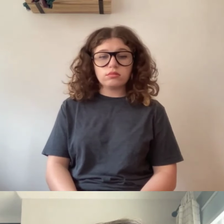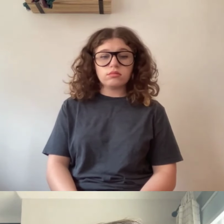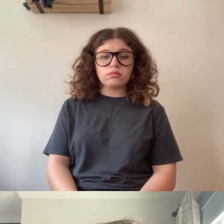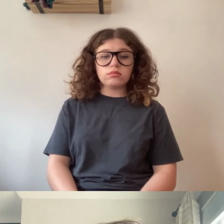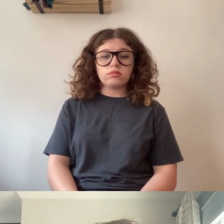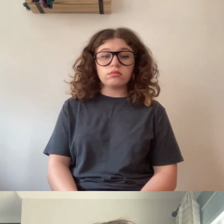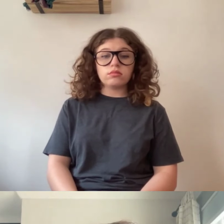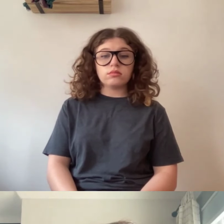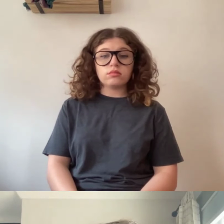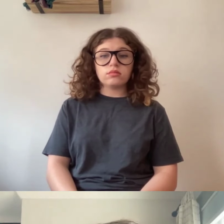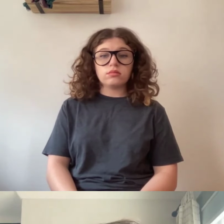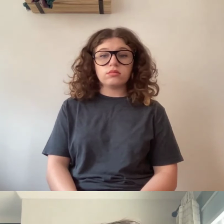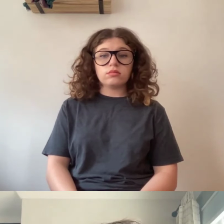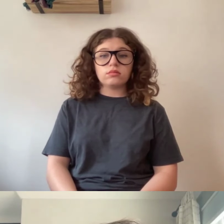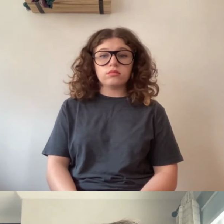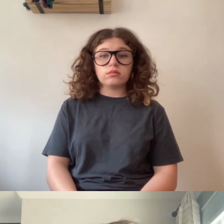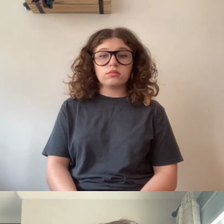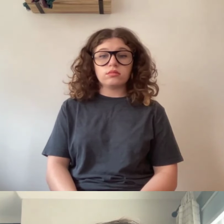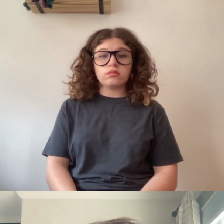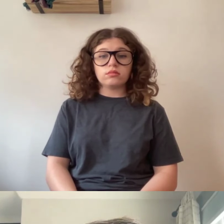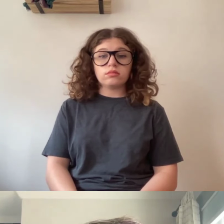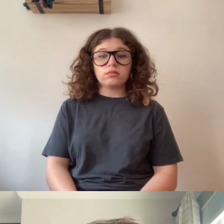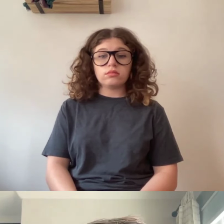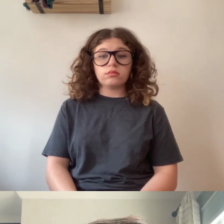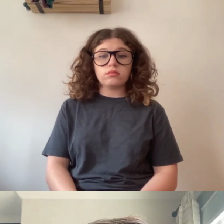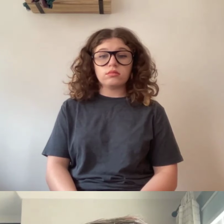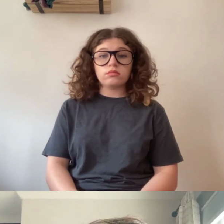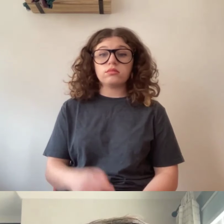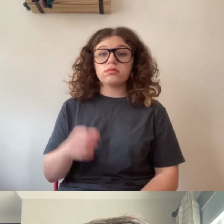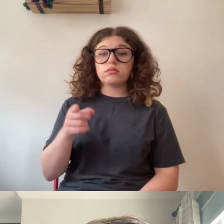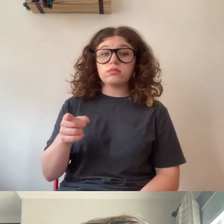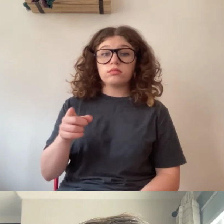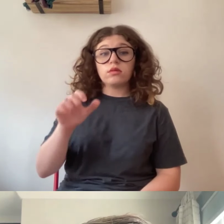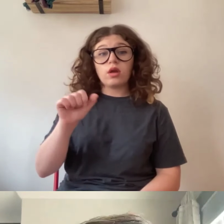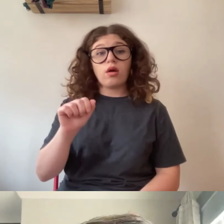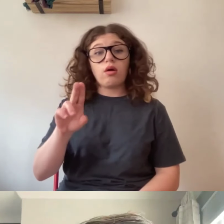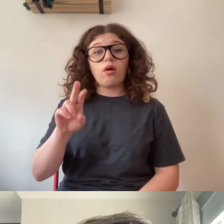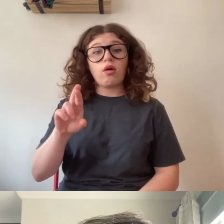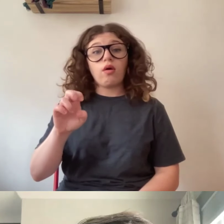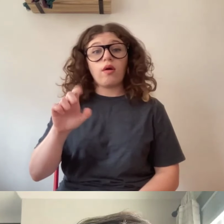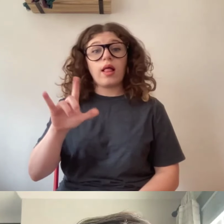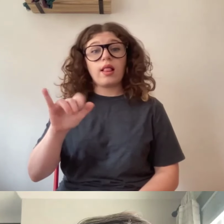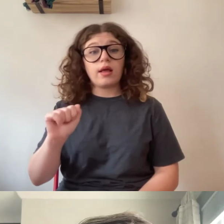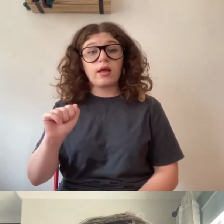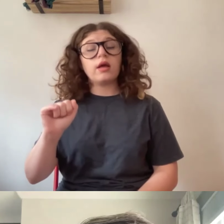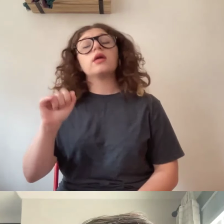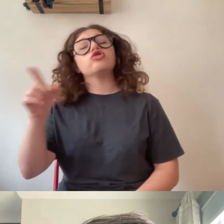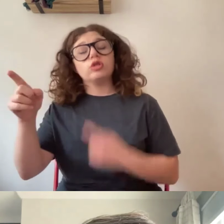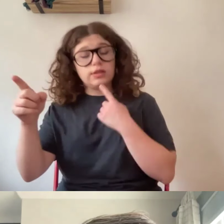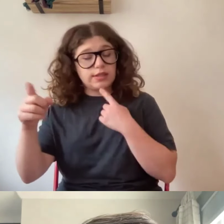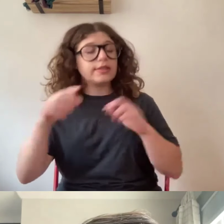Muy bien, Silvia. Yo la escucho bien. Very well, says Ori, she can hear me. So the channels are working.